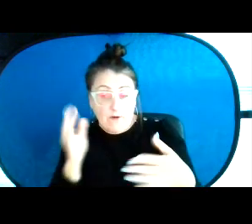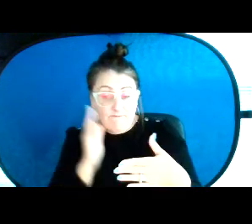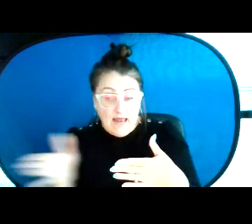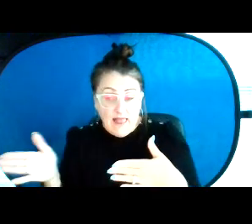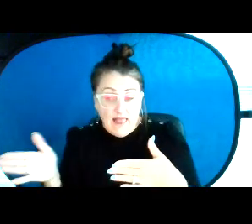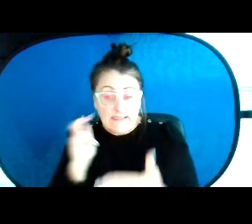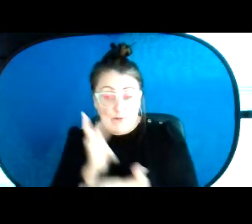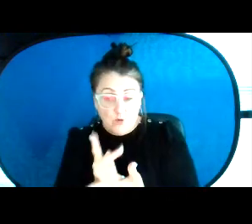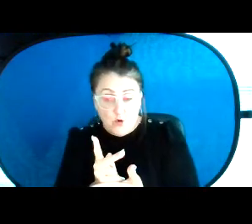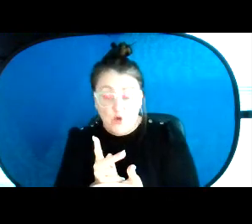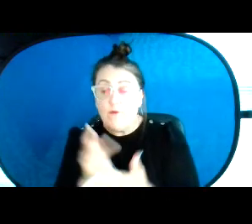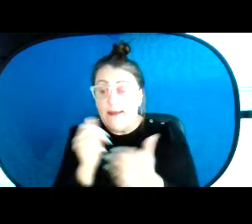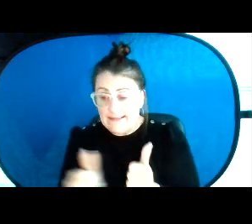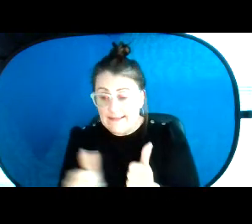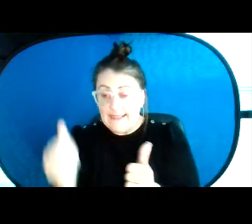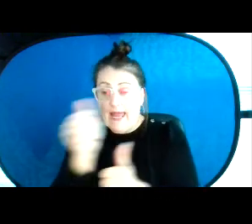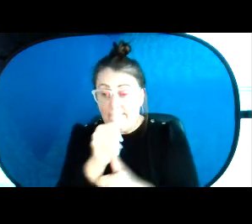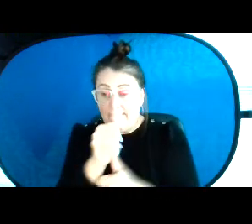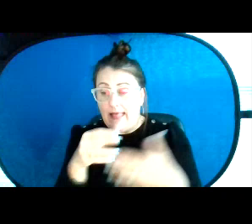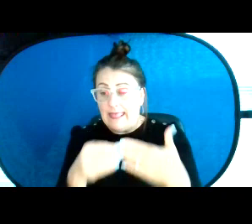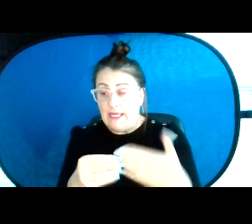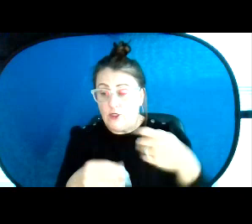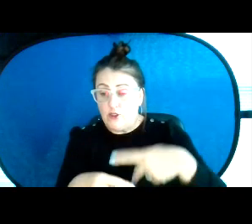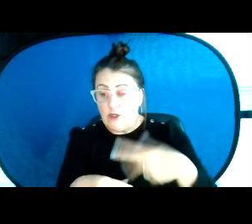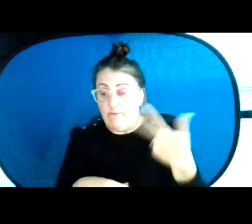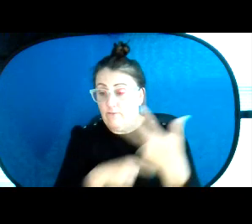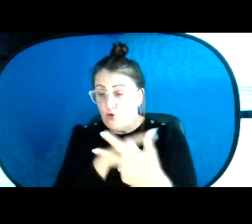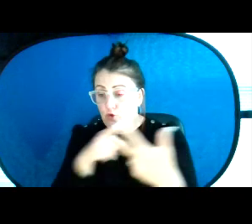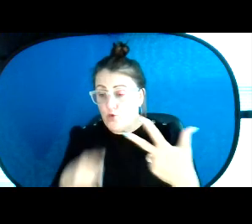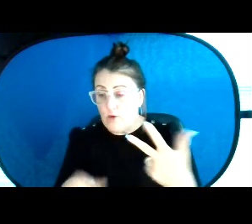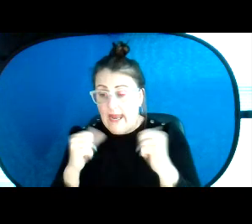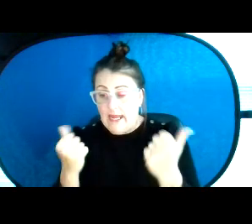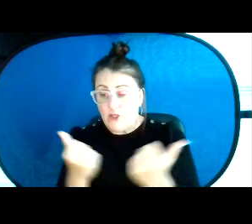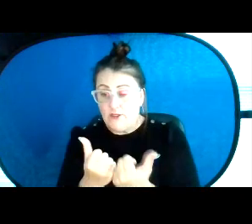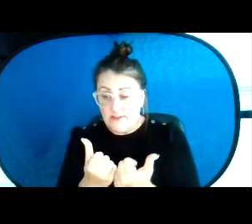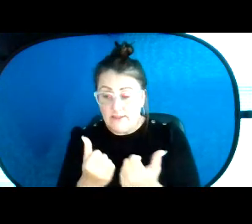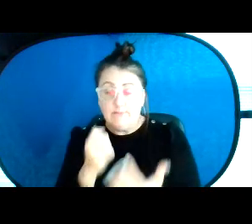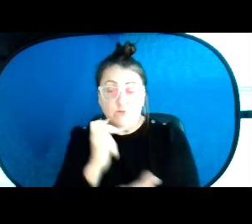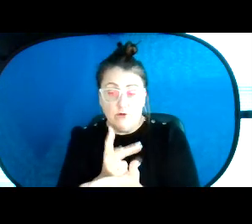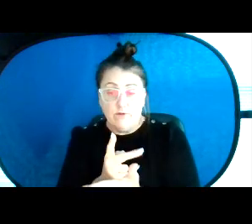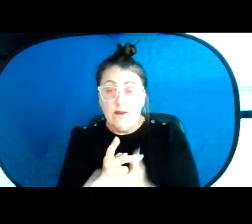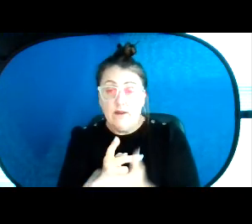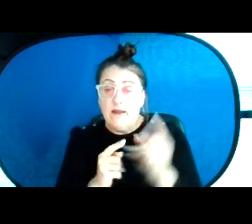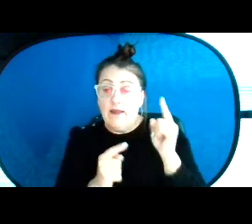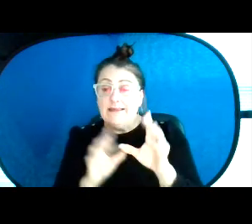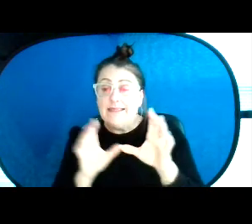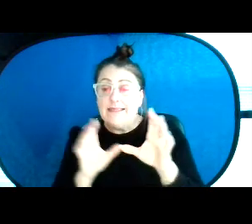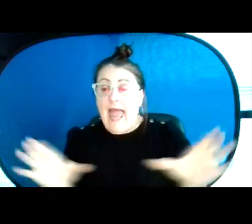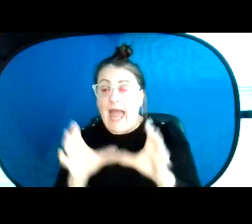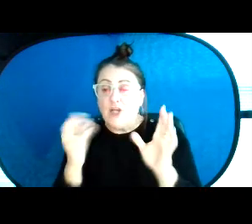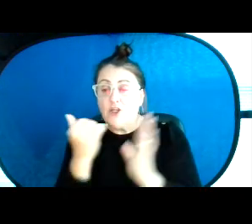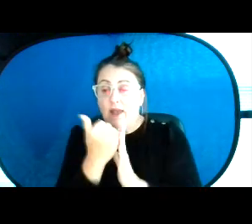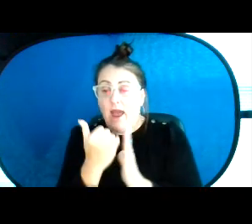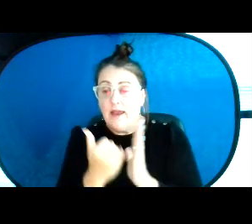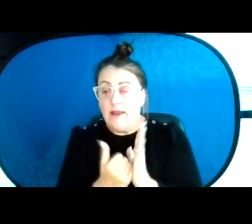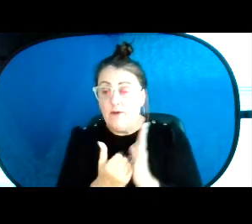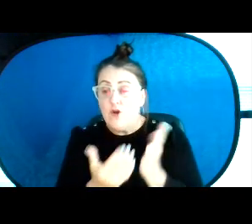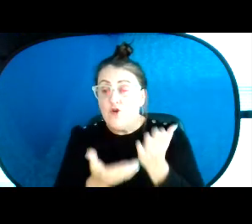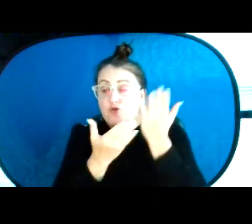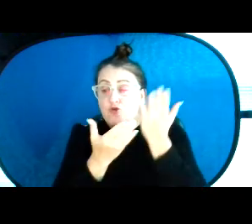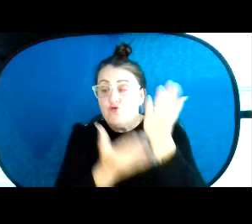by executive leadership from all 3 agencies. Commissioners, this is an action item, and we recommend the